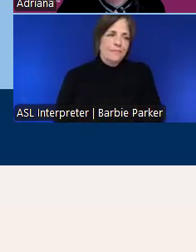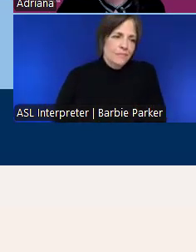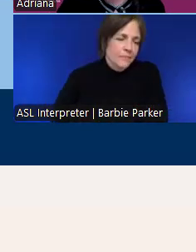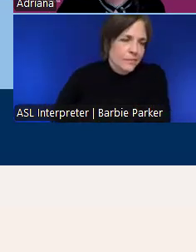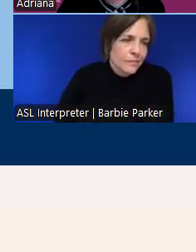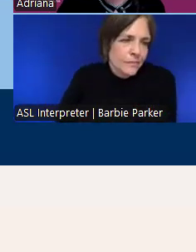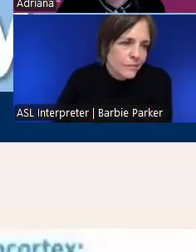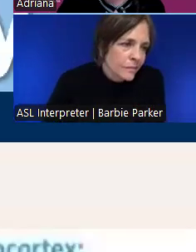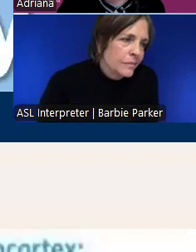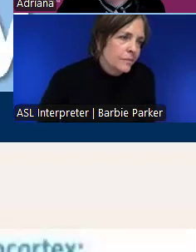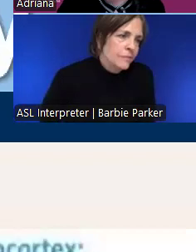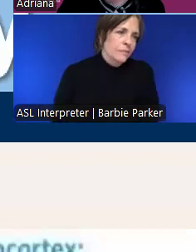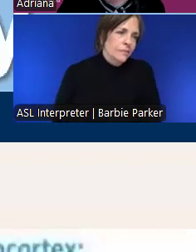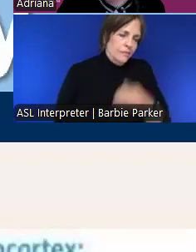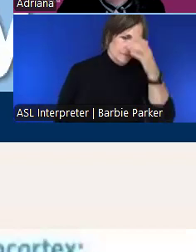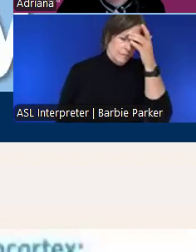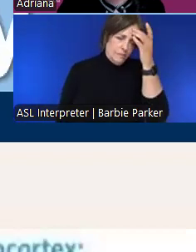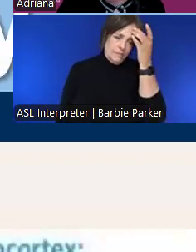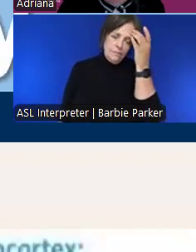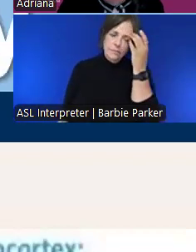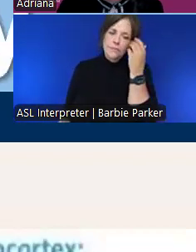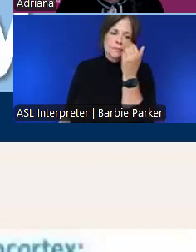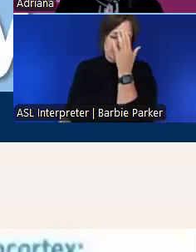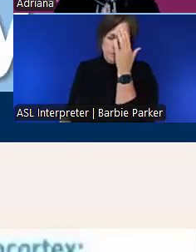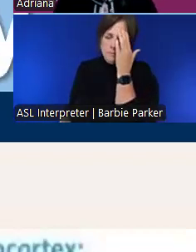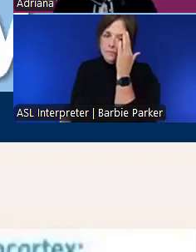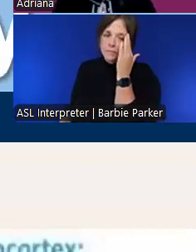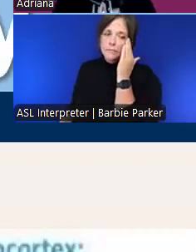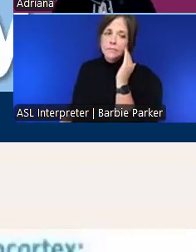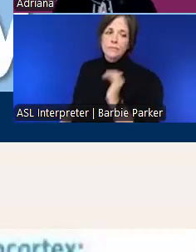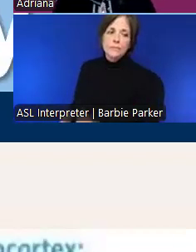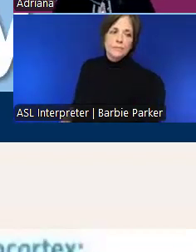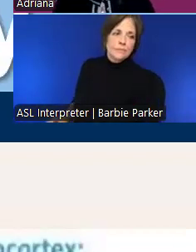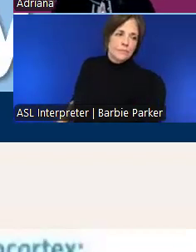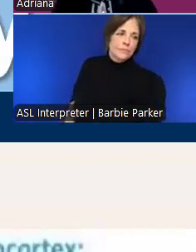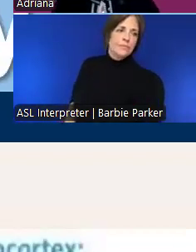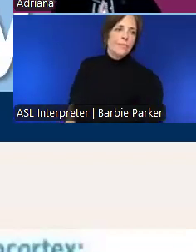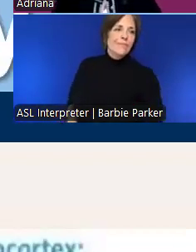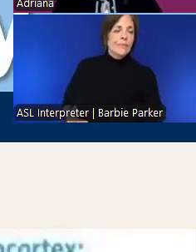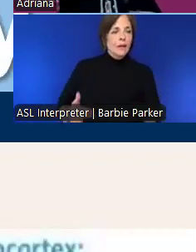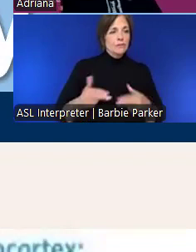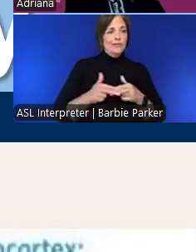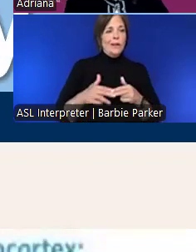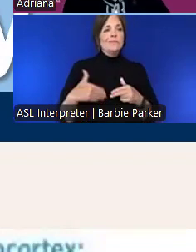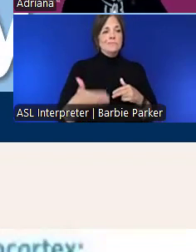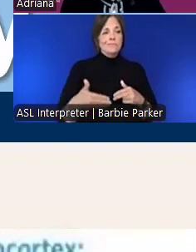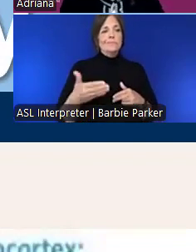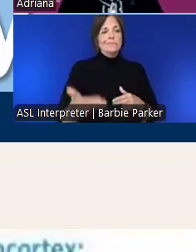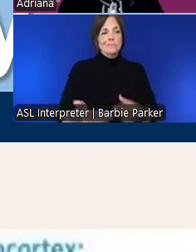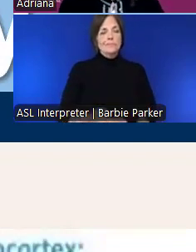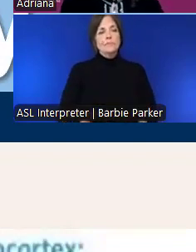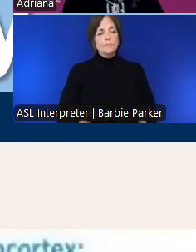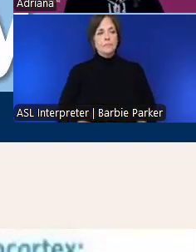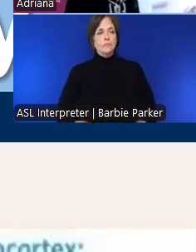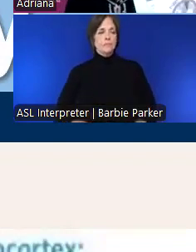Next slide. Okay, so you